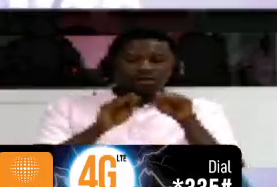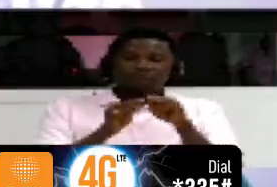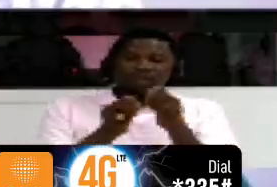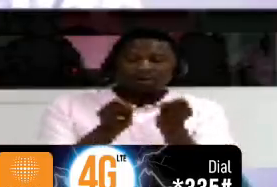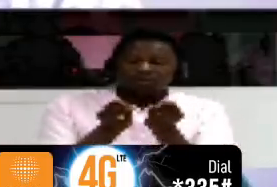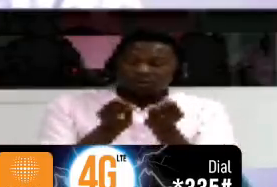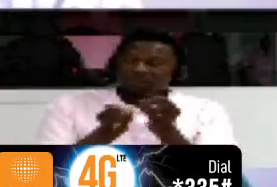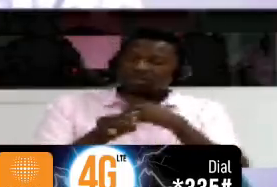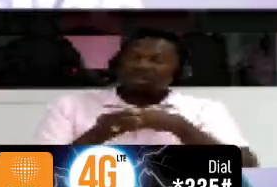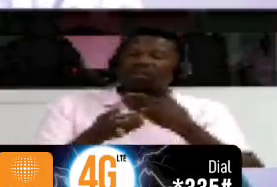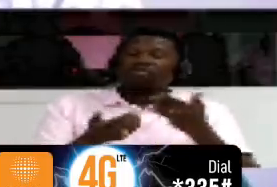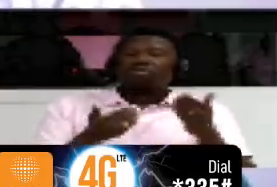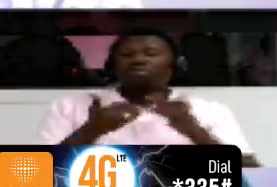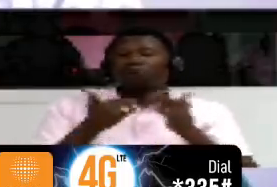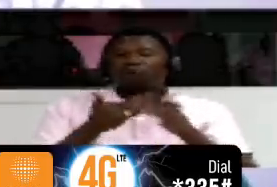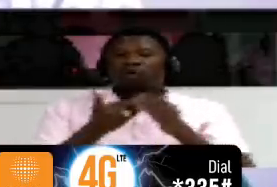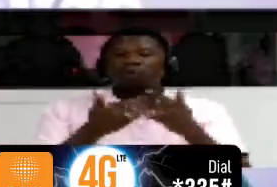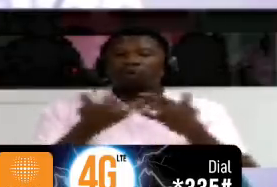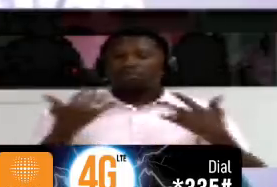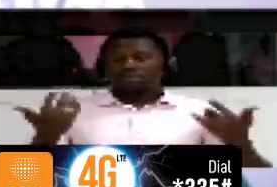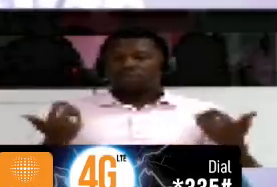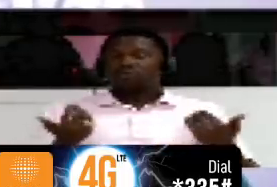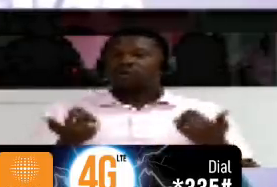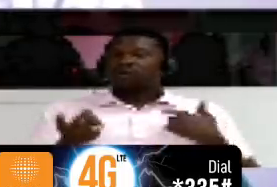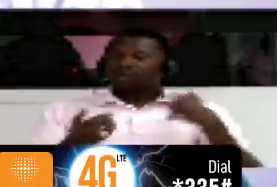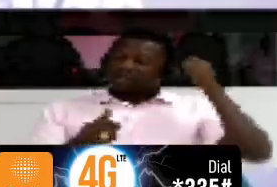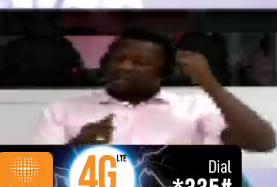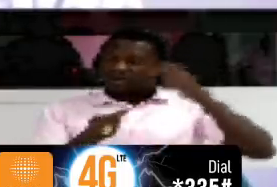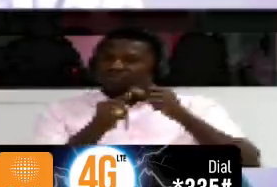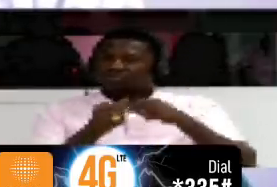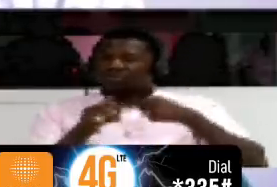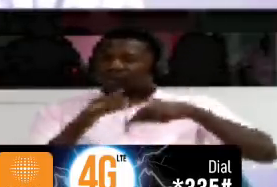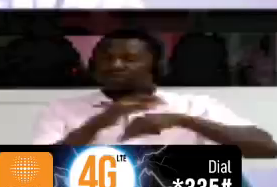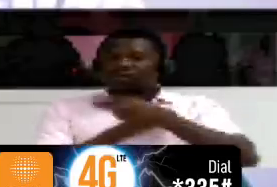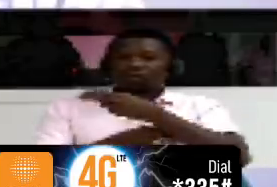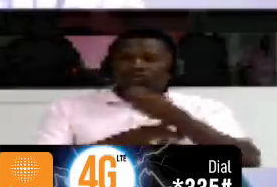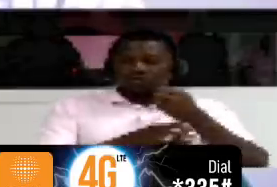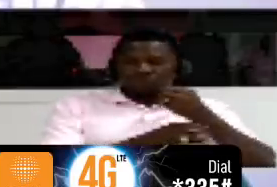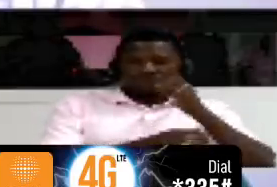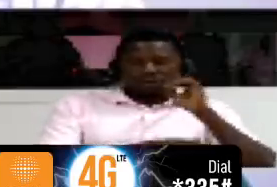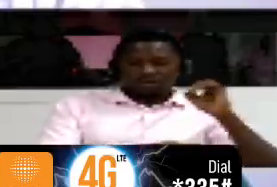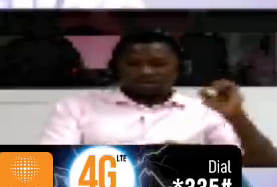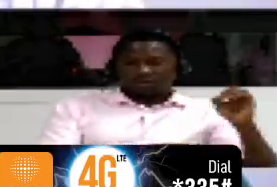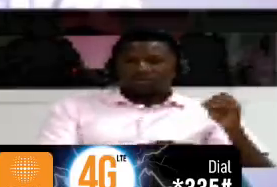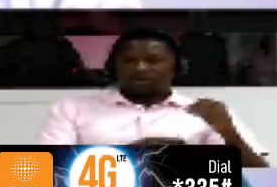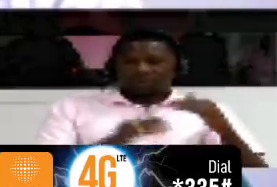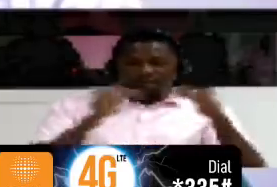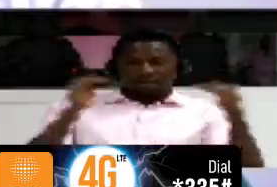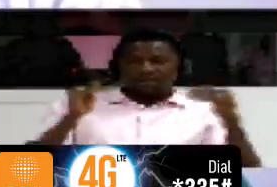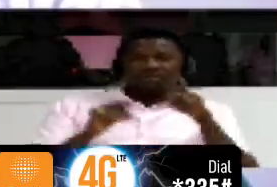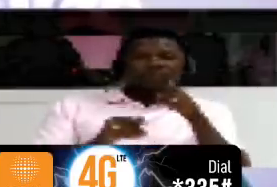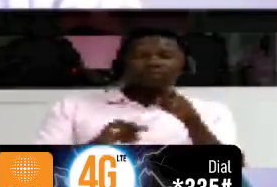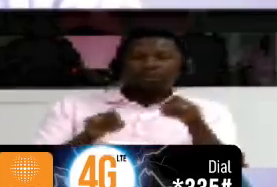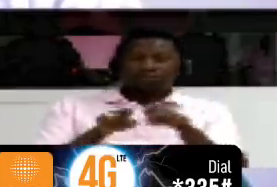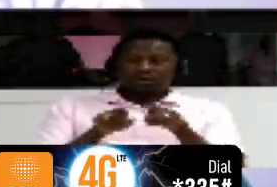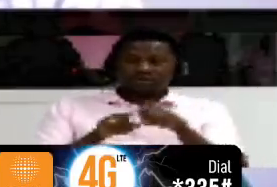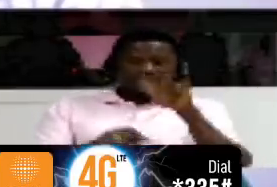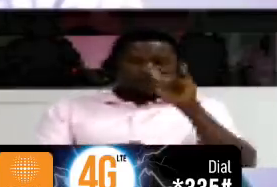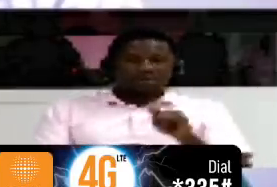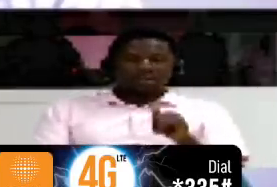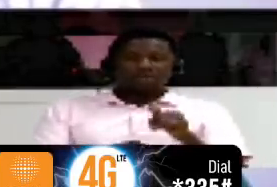population. And I could also equally remember 2000 was equally the same year when Gambia College, for the first